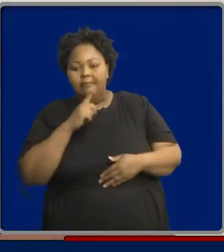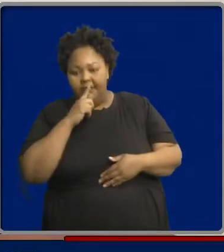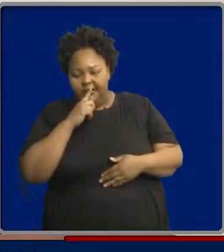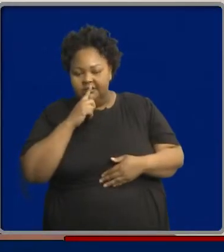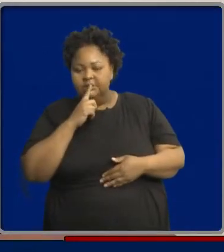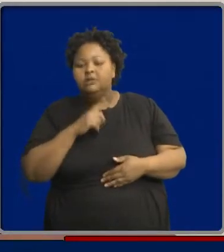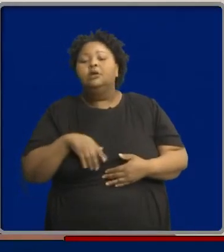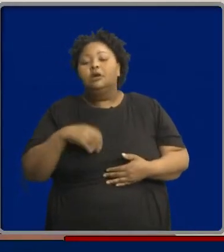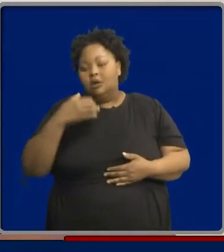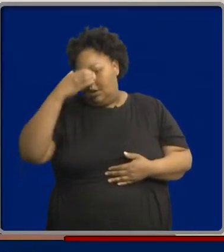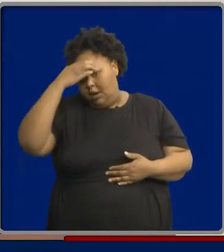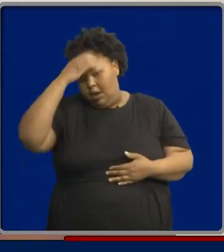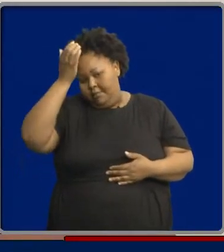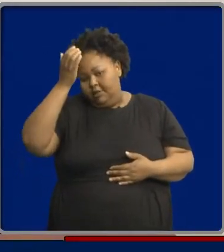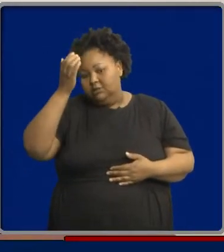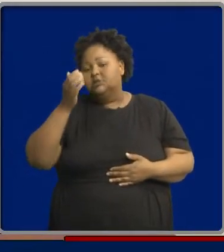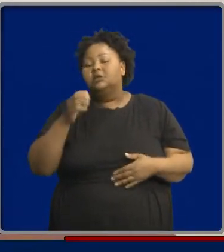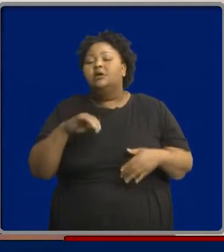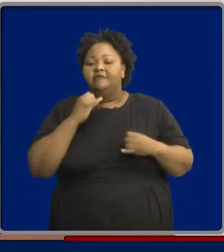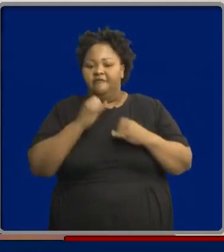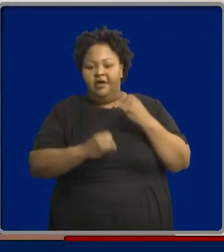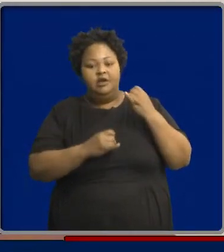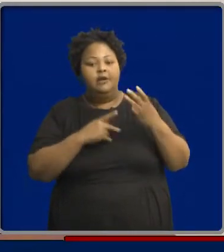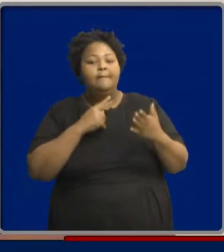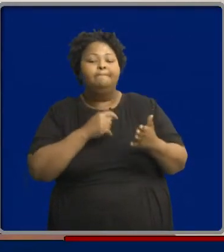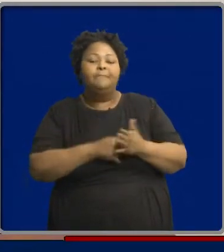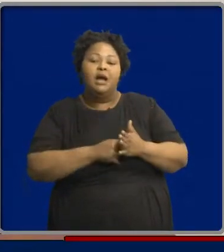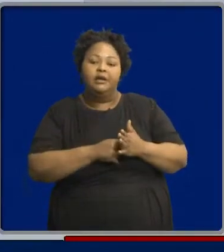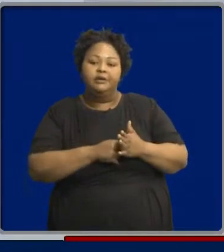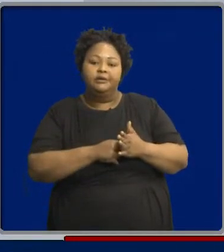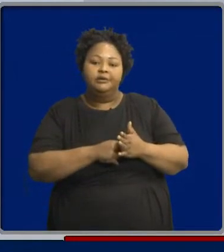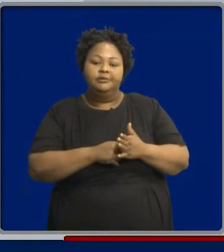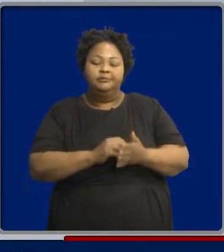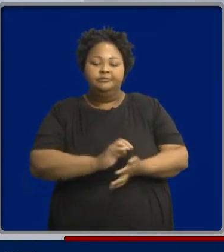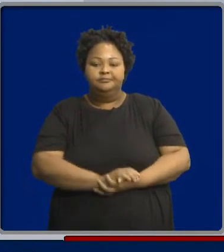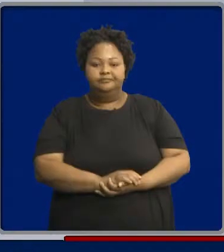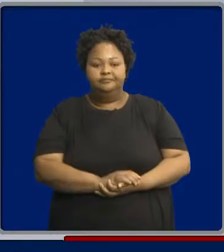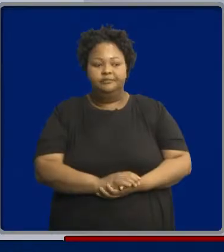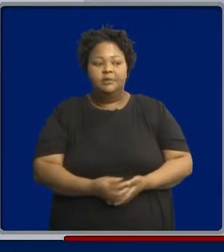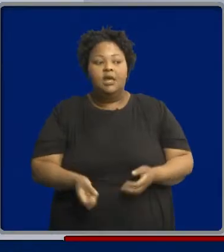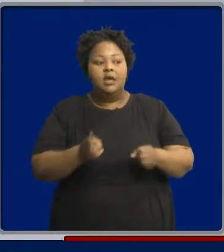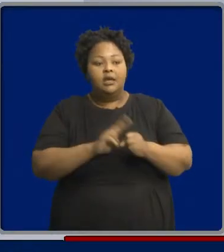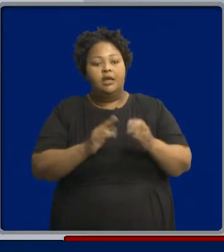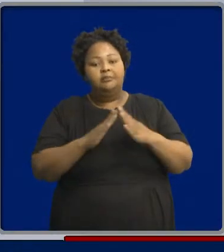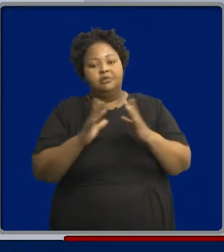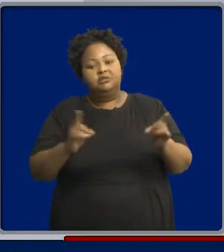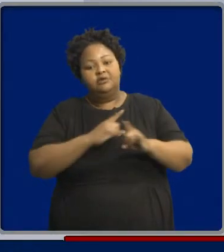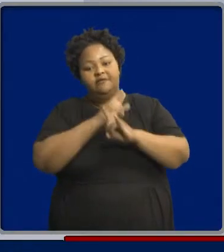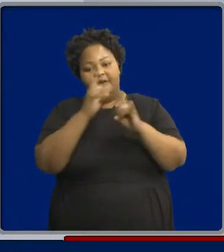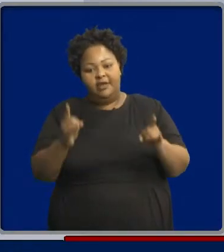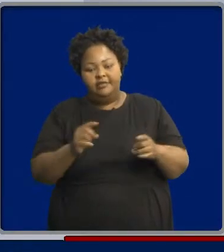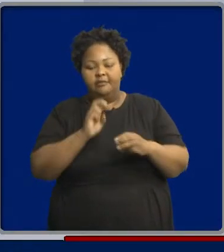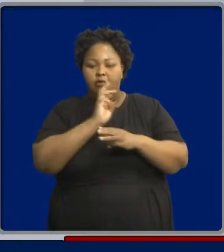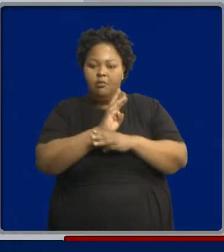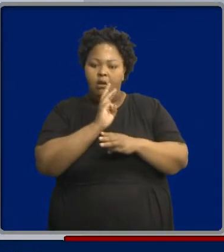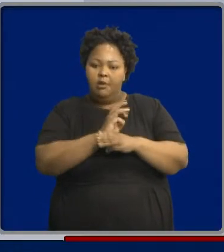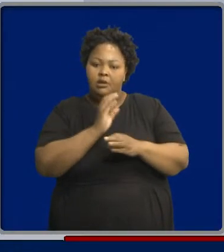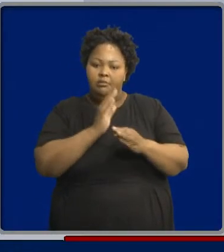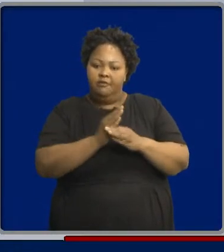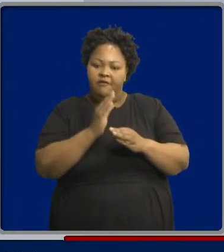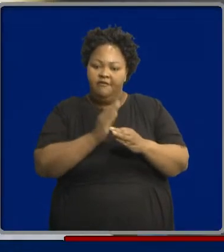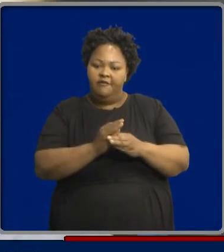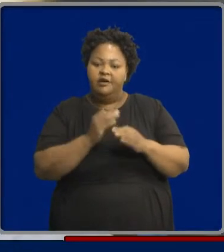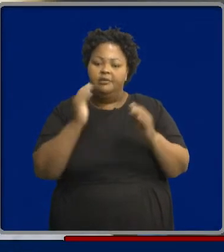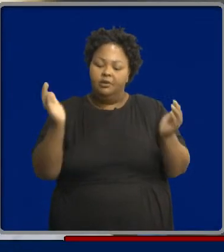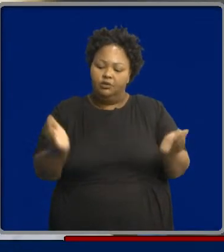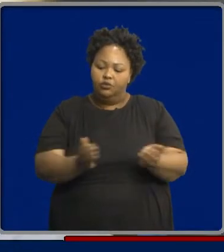in the country are procured through government funds. The minister also encouraged parents and caregivers to ensure that children